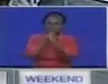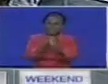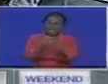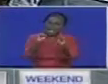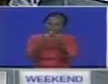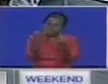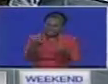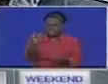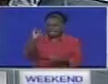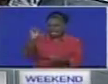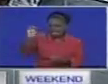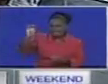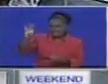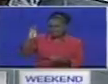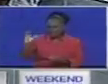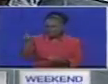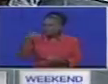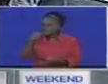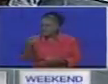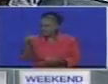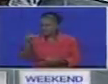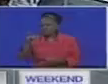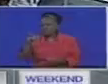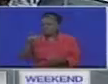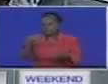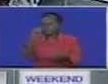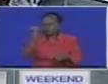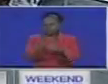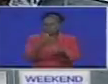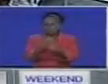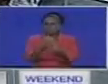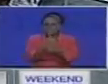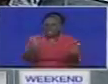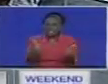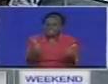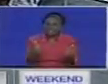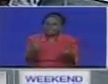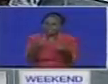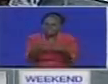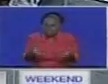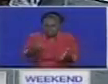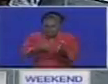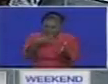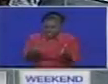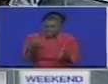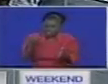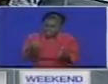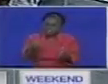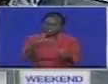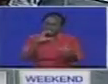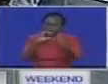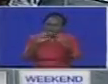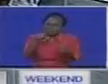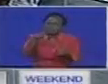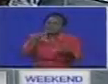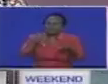with the IEBC, who would say we've conducted by-elections before, we've conducted an election before, but here we have failed, is that an argument you'd be willing to